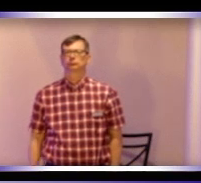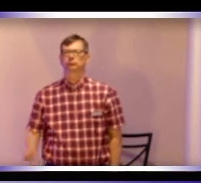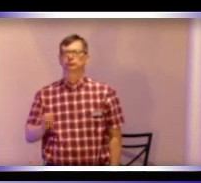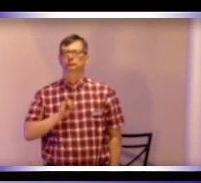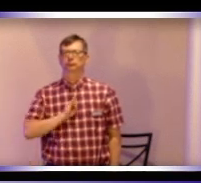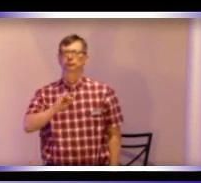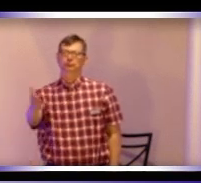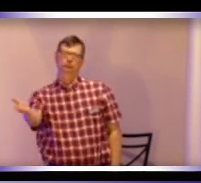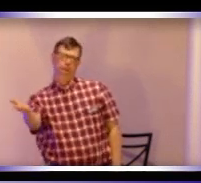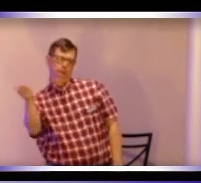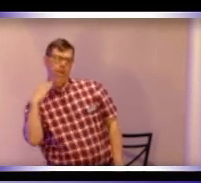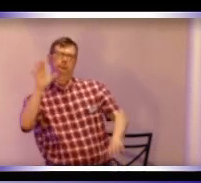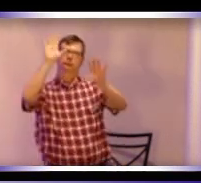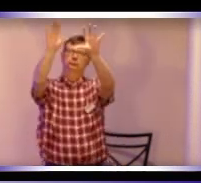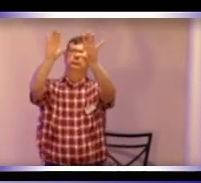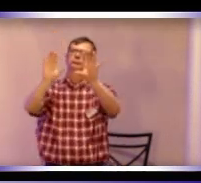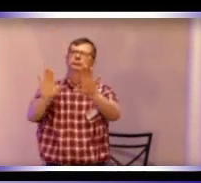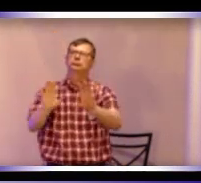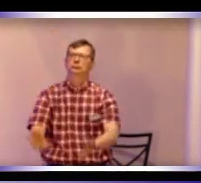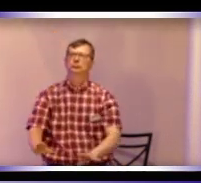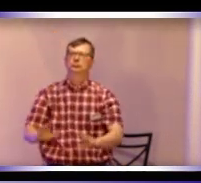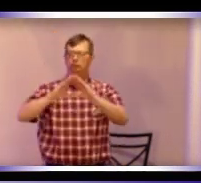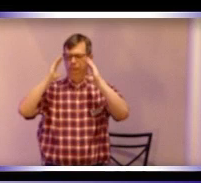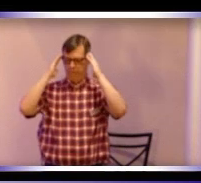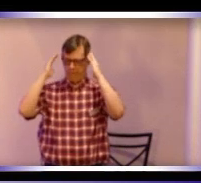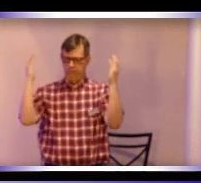been in the greater community.